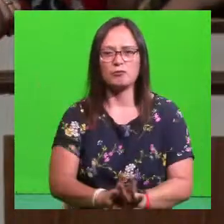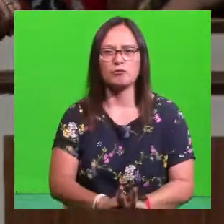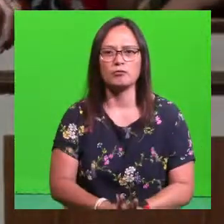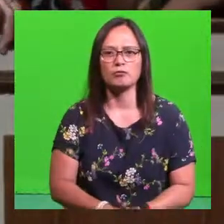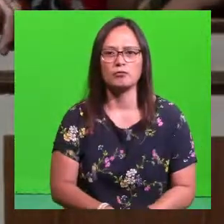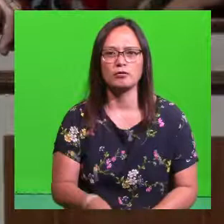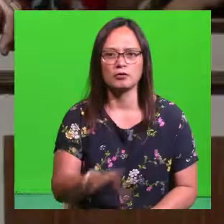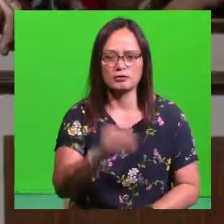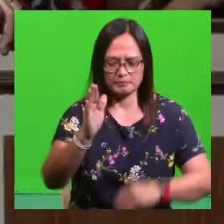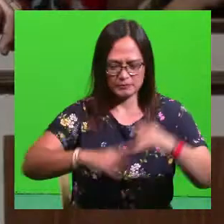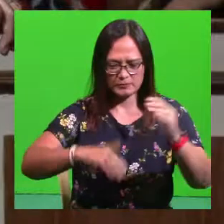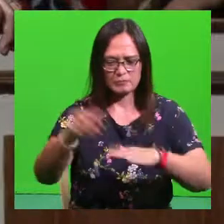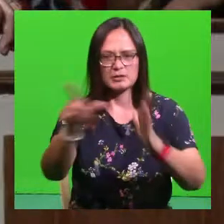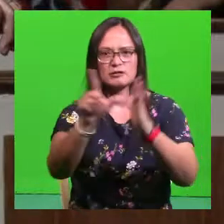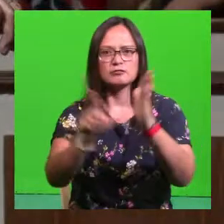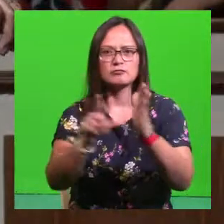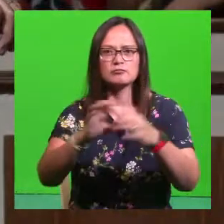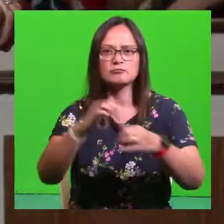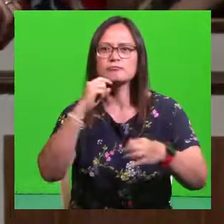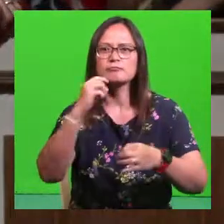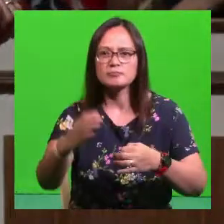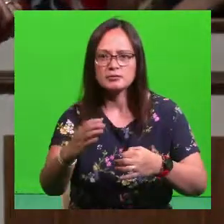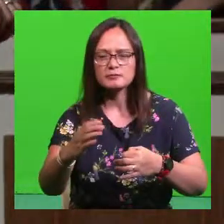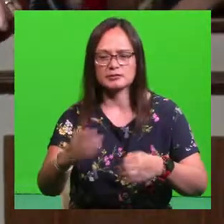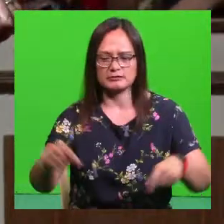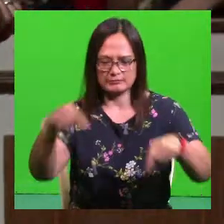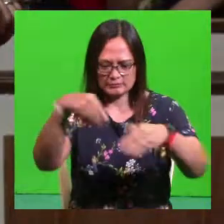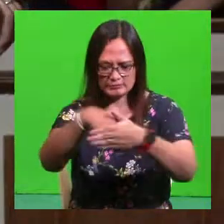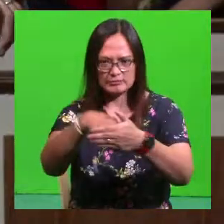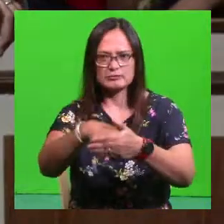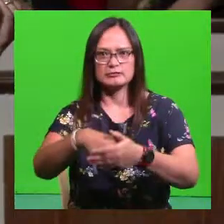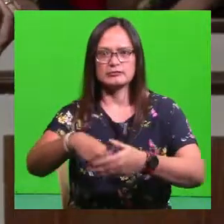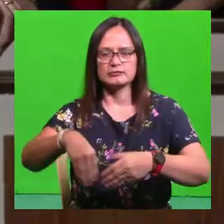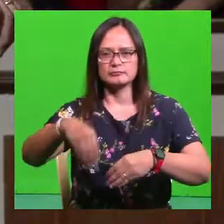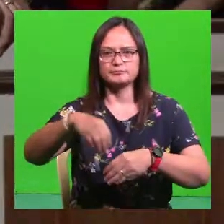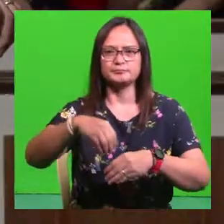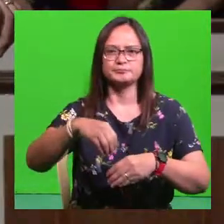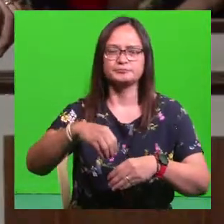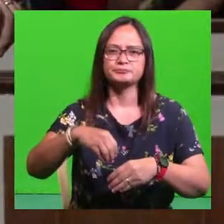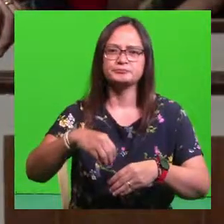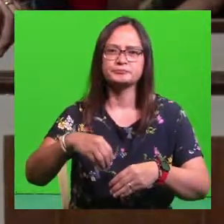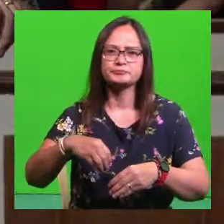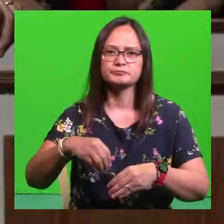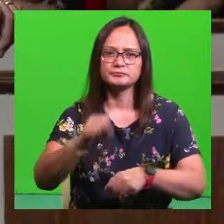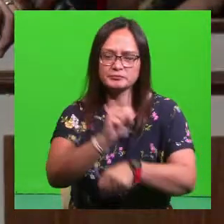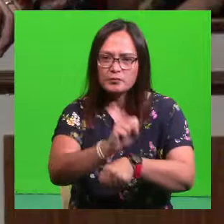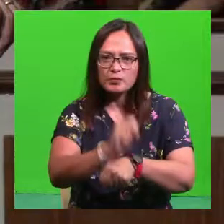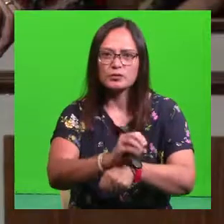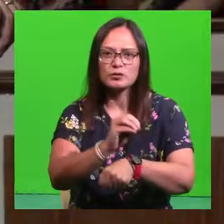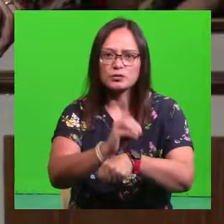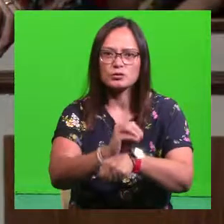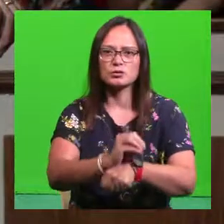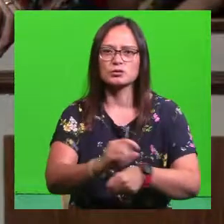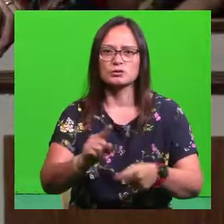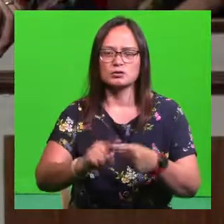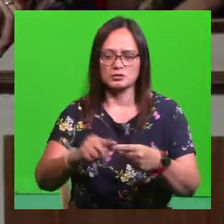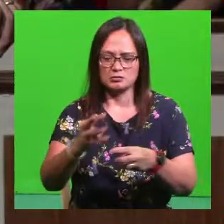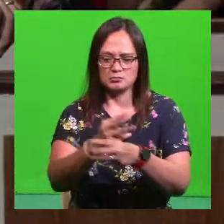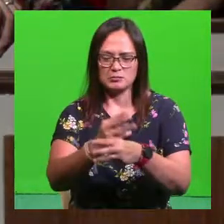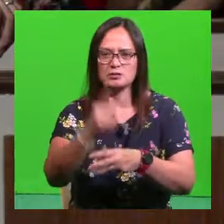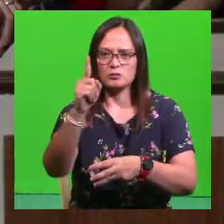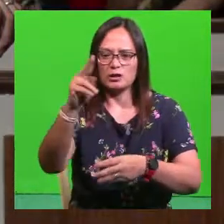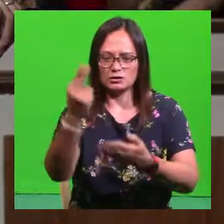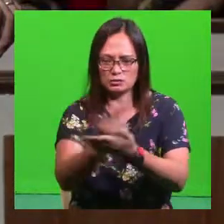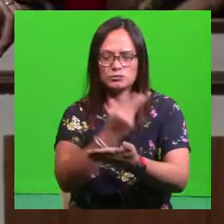contained in the ordinances, for to make Himself in Himself of twain one new man, so making peace, that He might